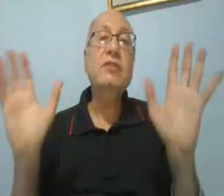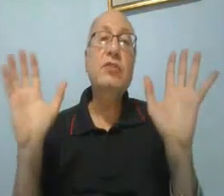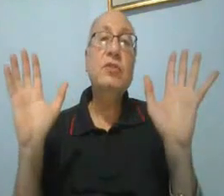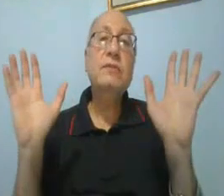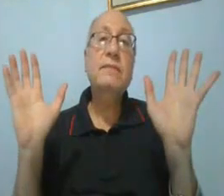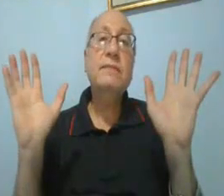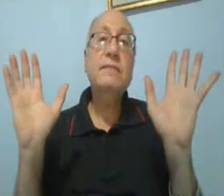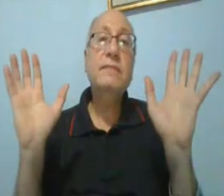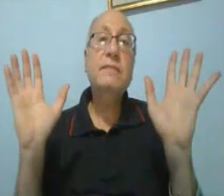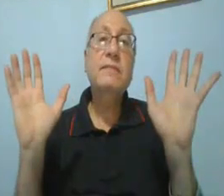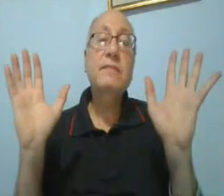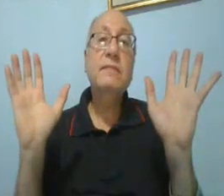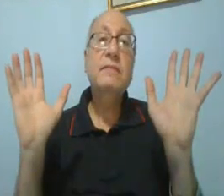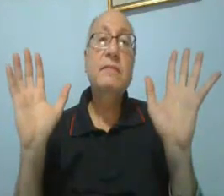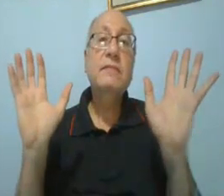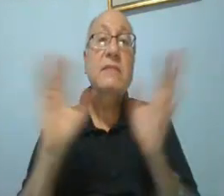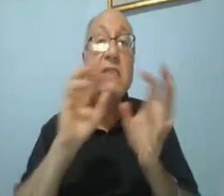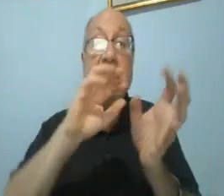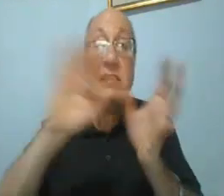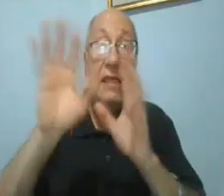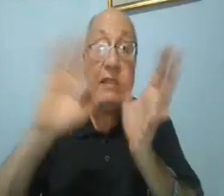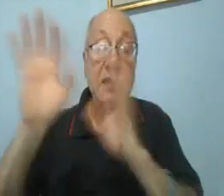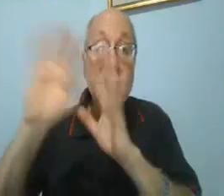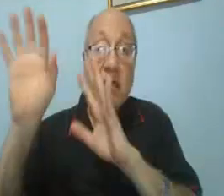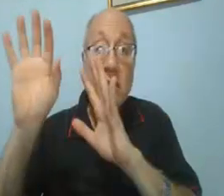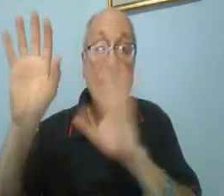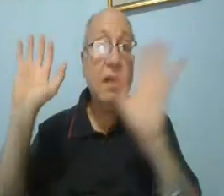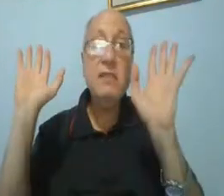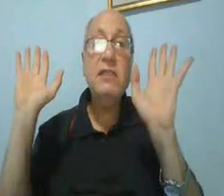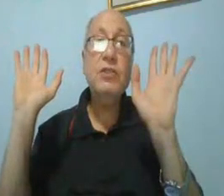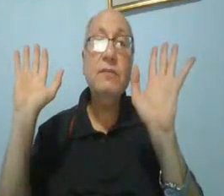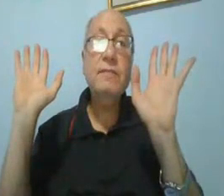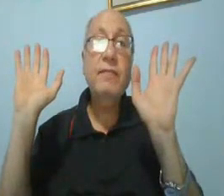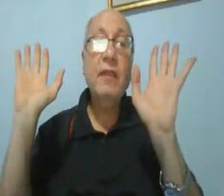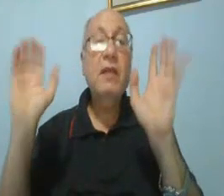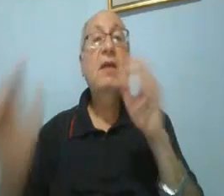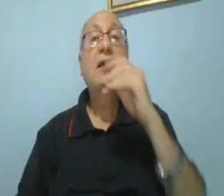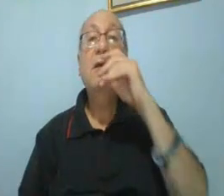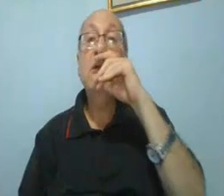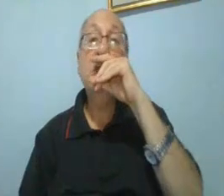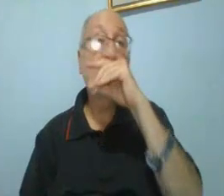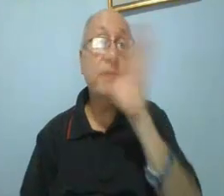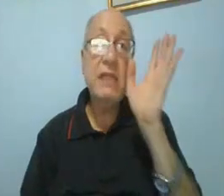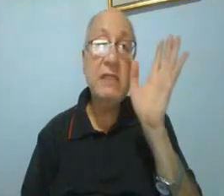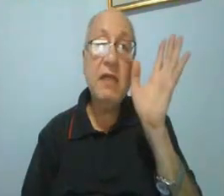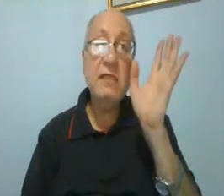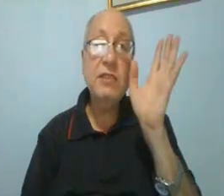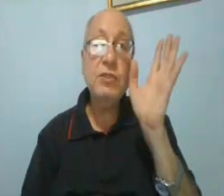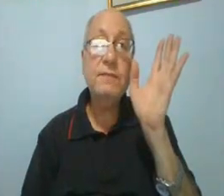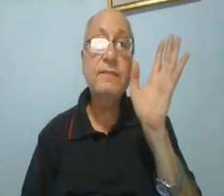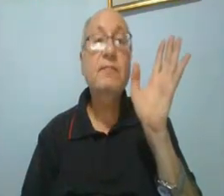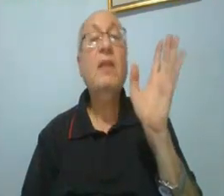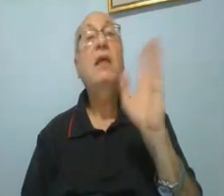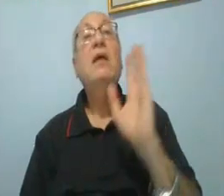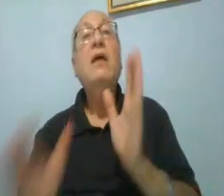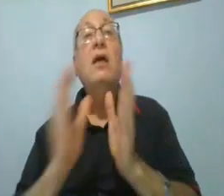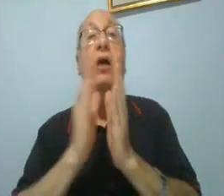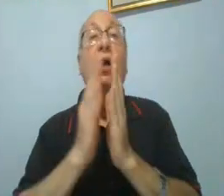or syringe. This is industrial sterilization, not hospital